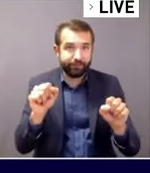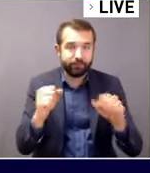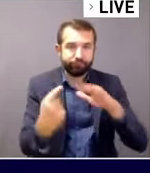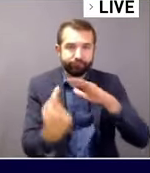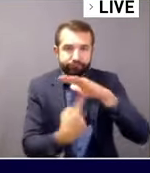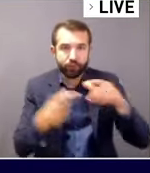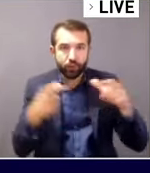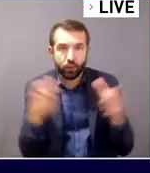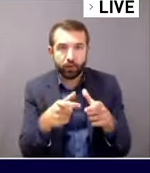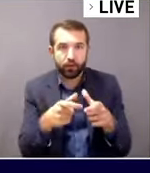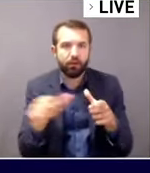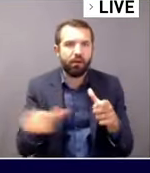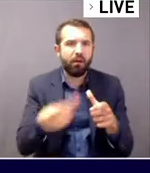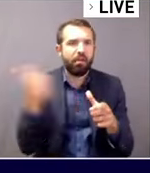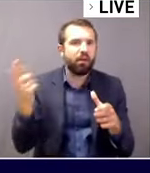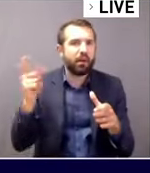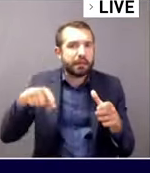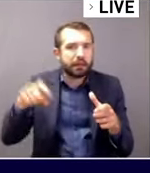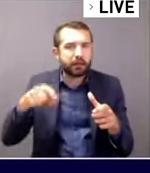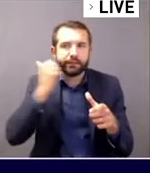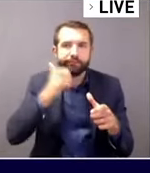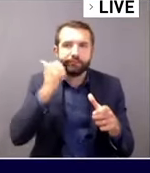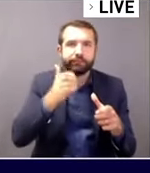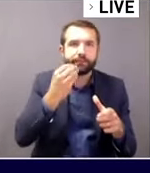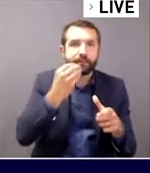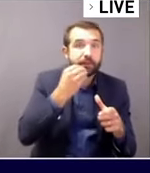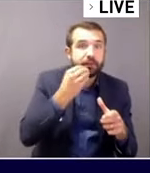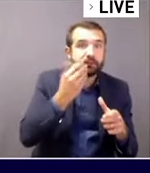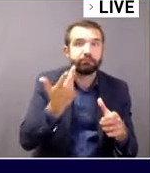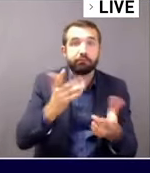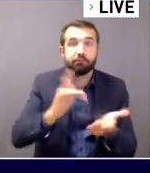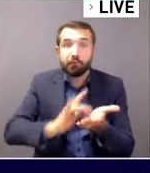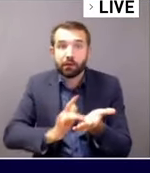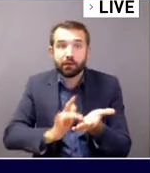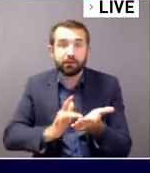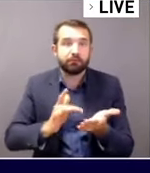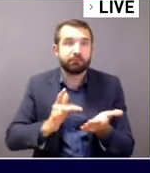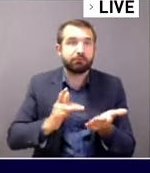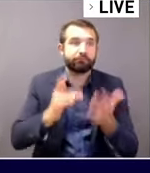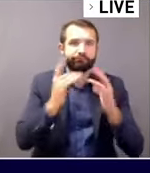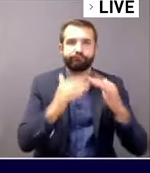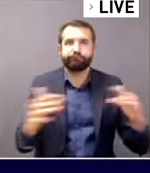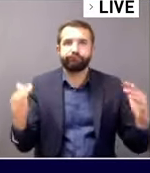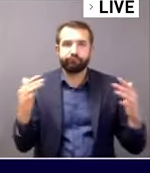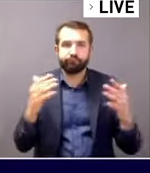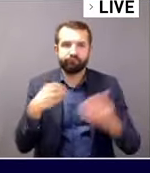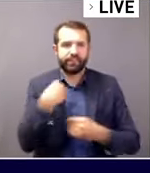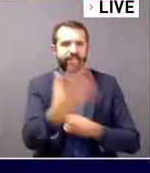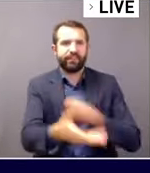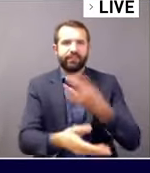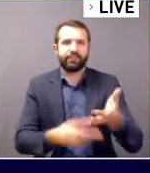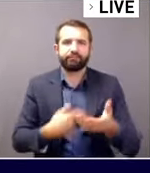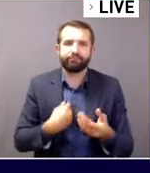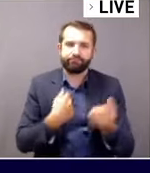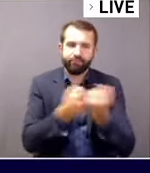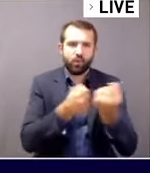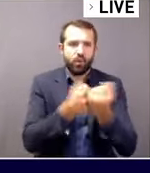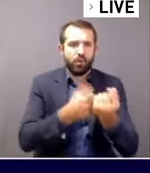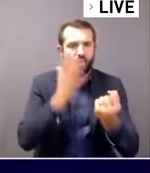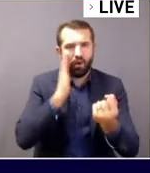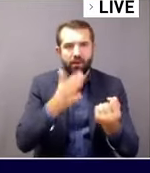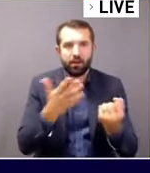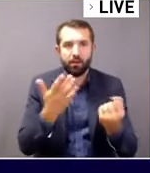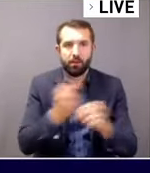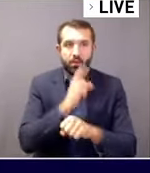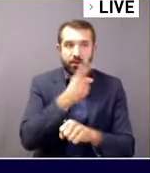other assistance with everything, everyday things, like getting food and making sure you've got a safe place to stay